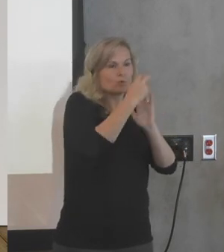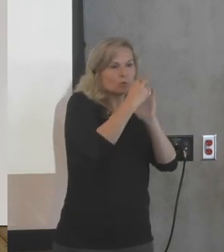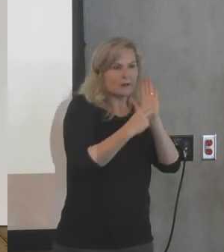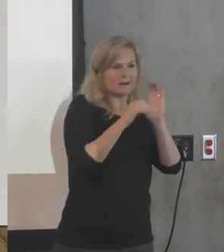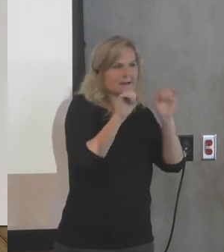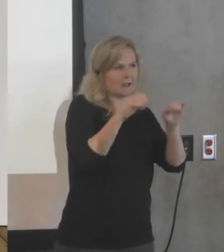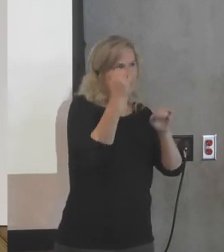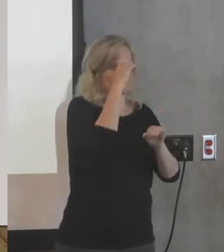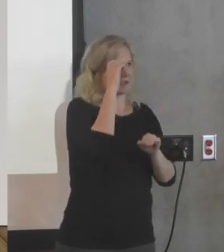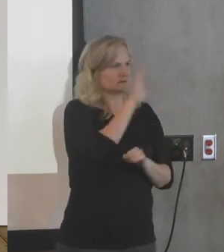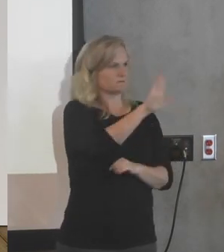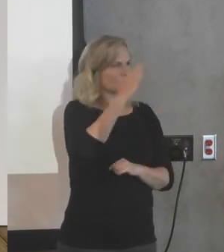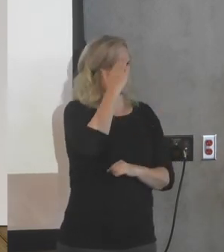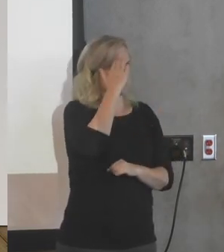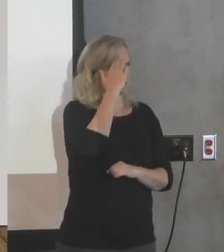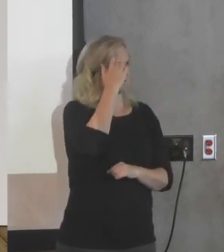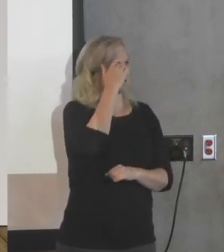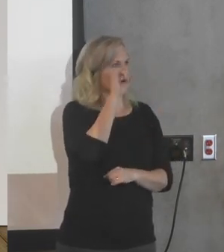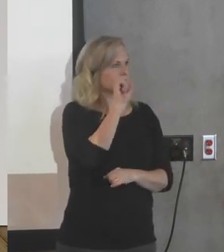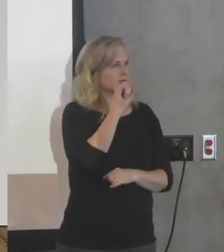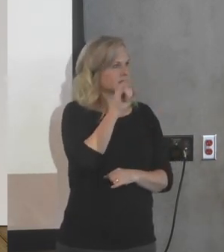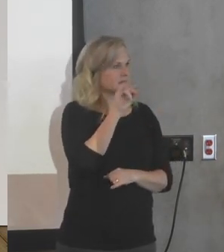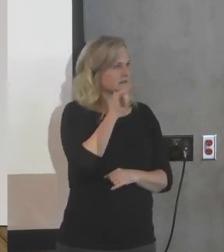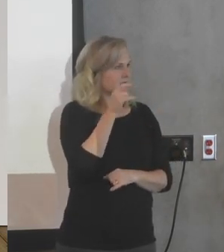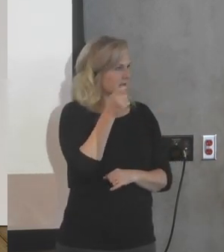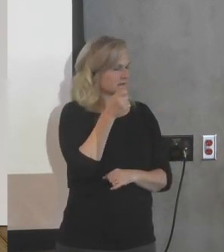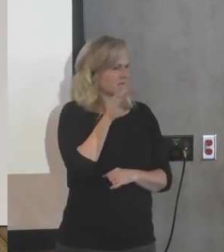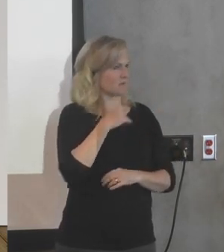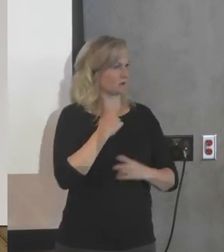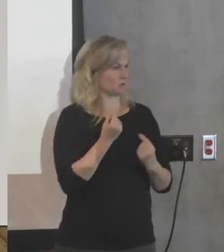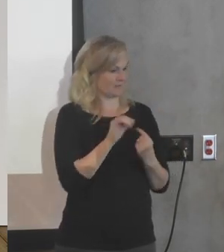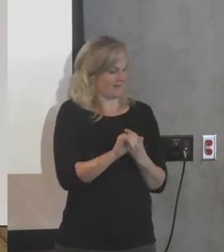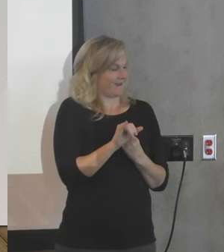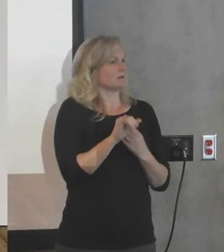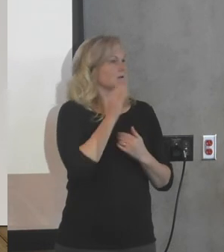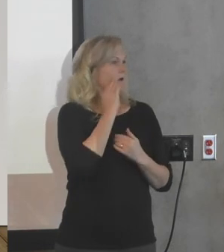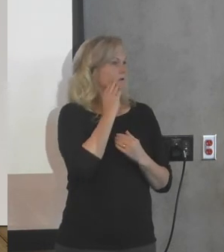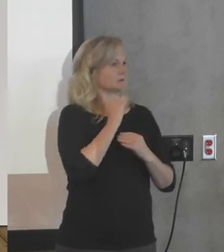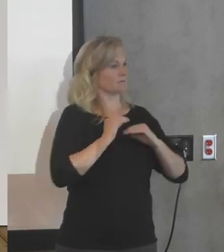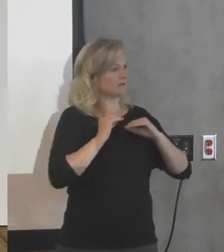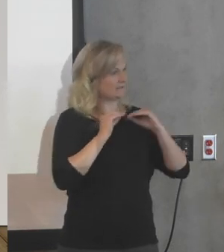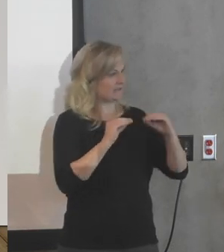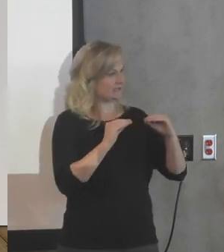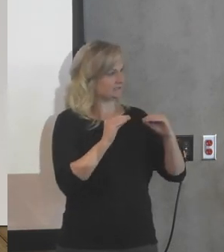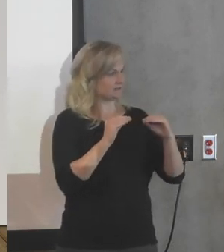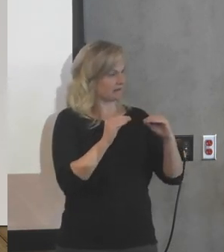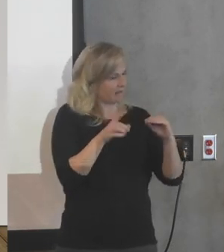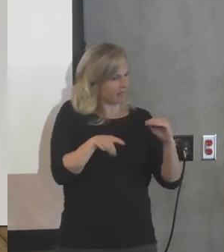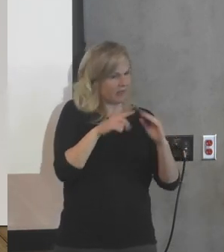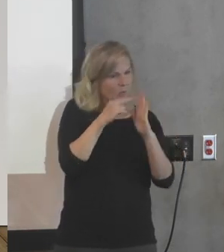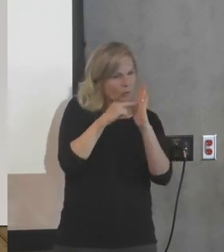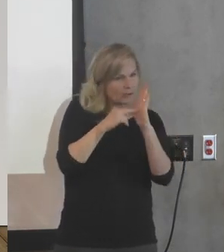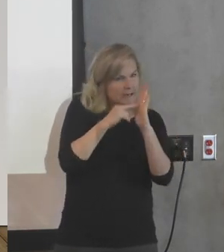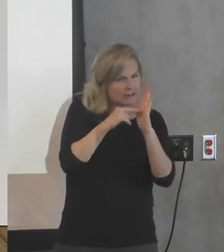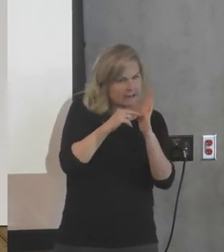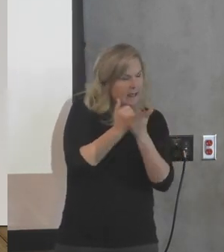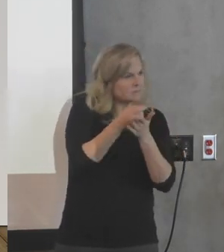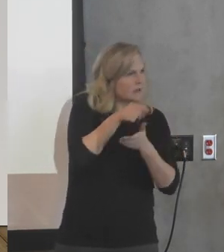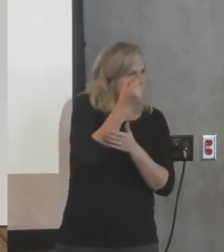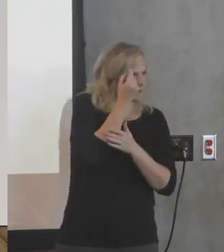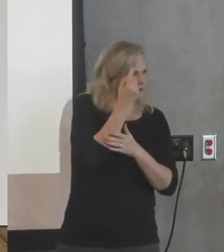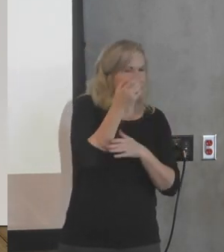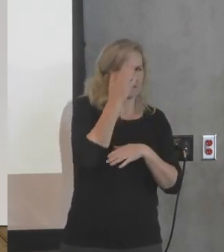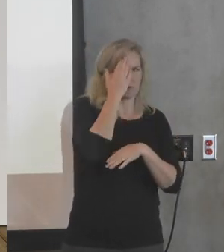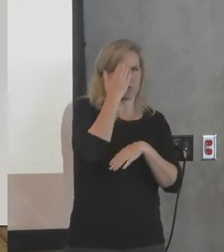syntax. So if we teach kids that knowledge, it helps them understand whatever they're reading. They know that after